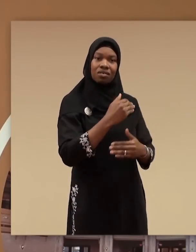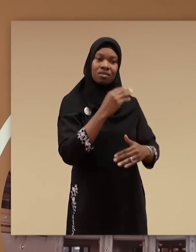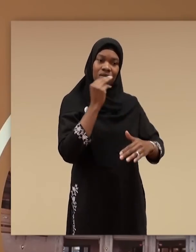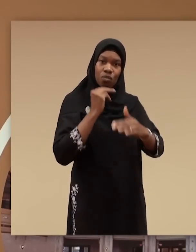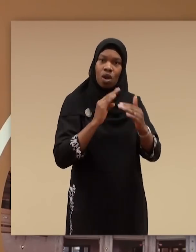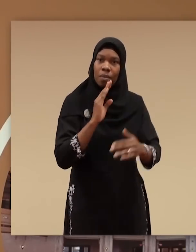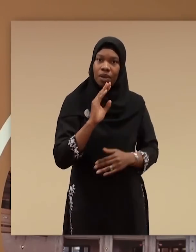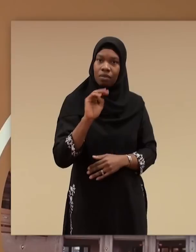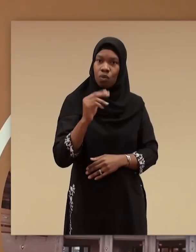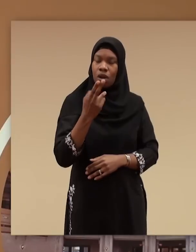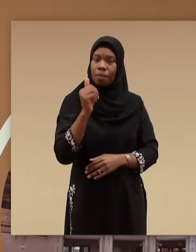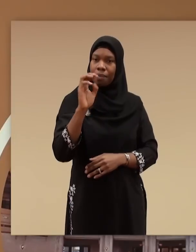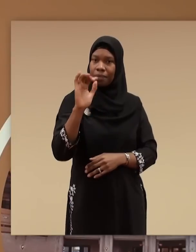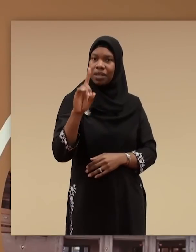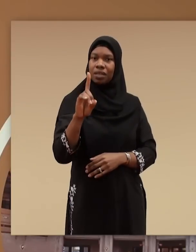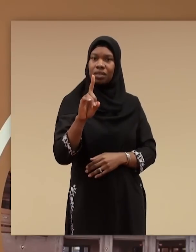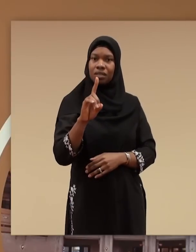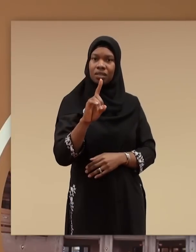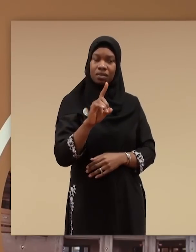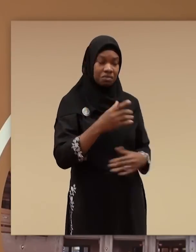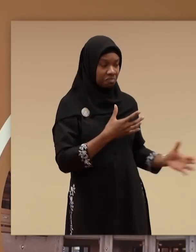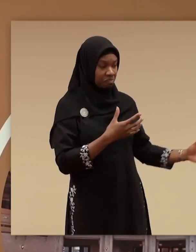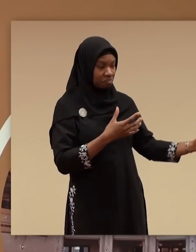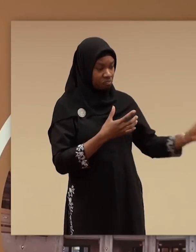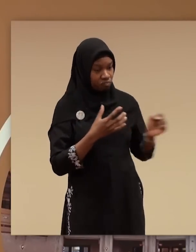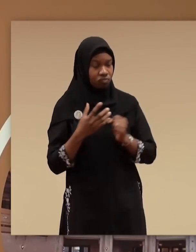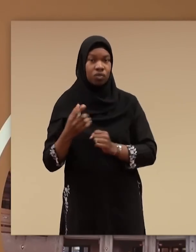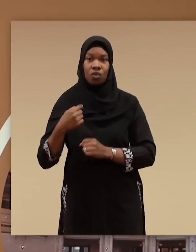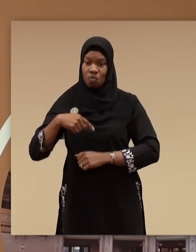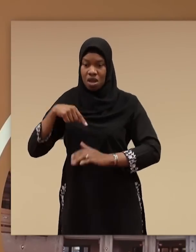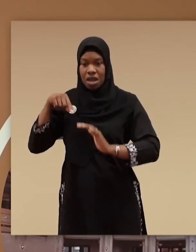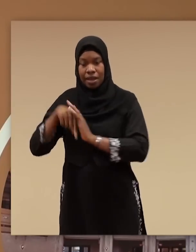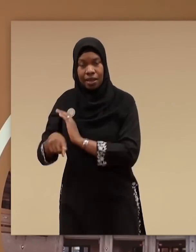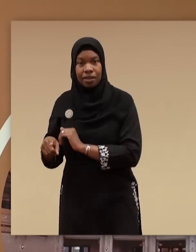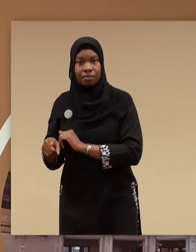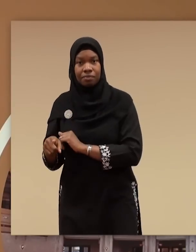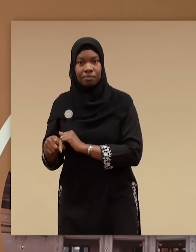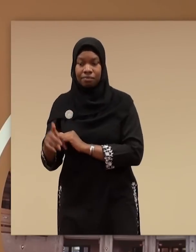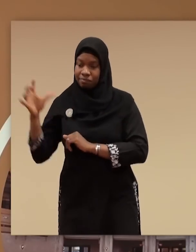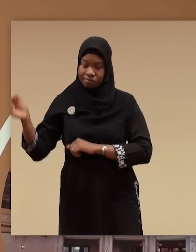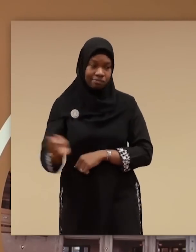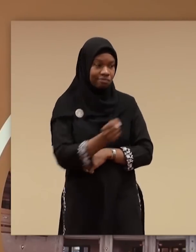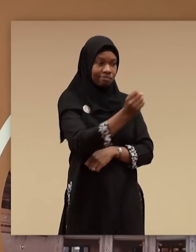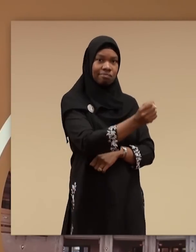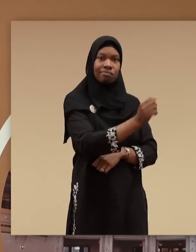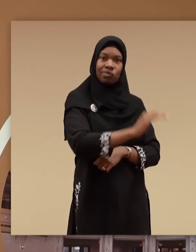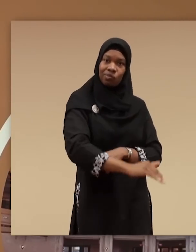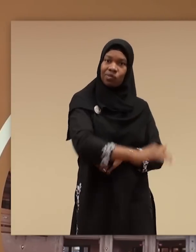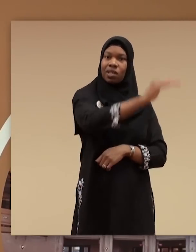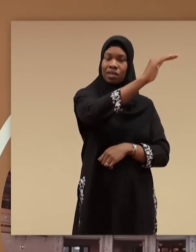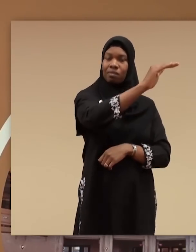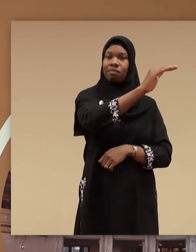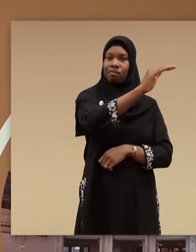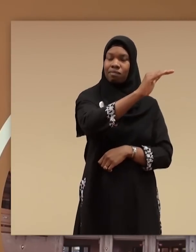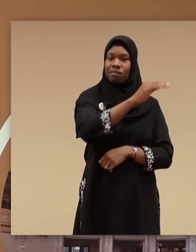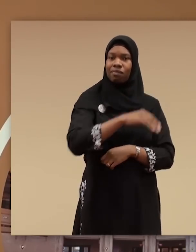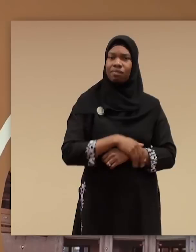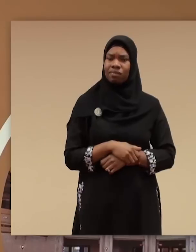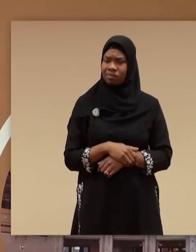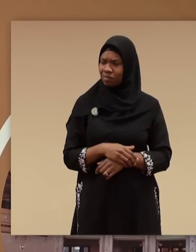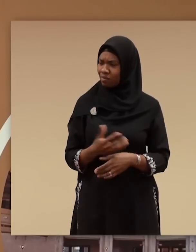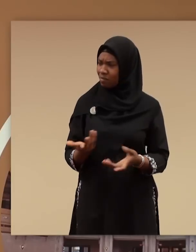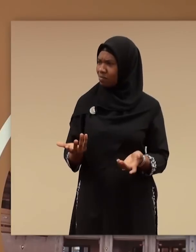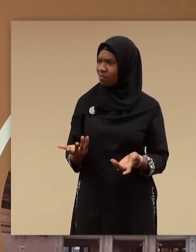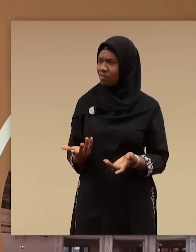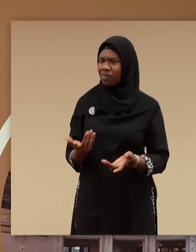Abu Talib told him, what a deal. You give me your son to raise him up and feed him and